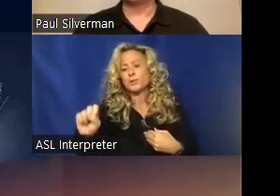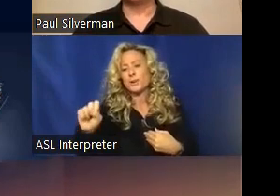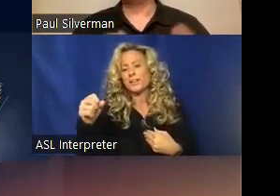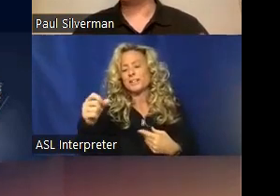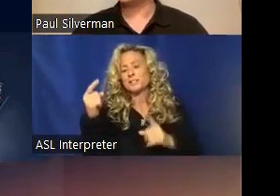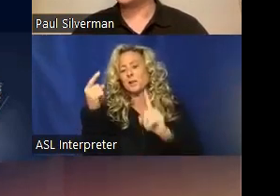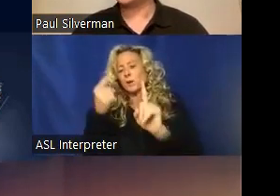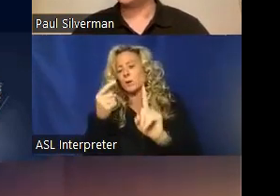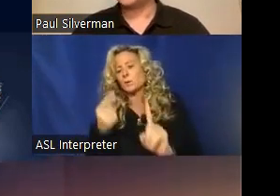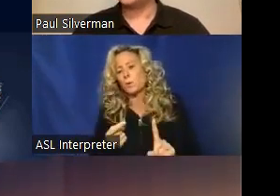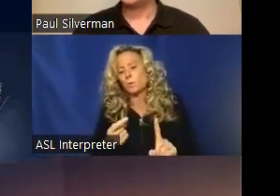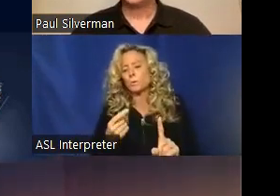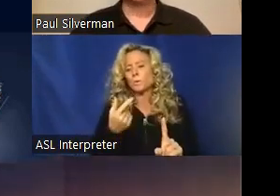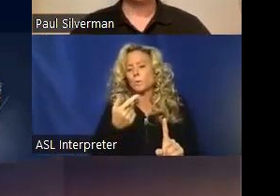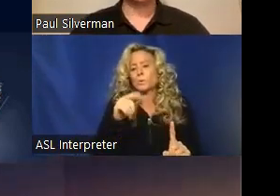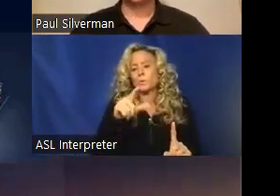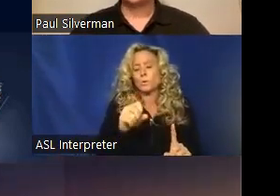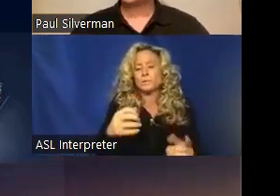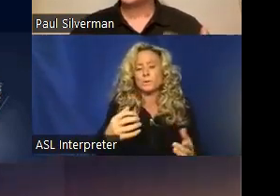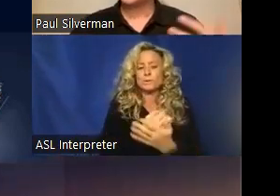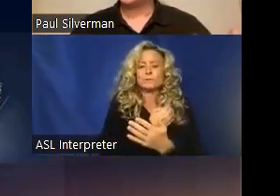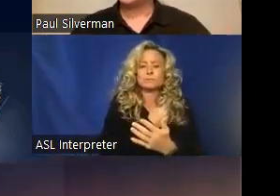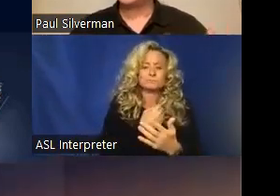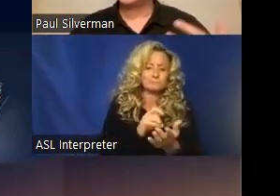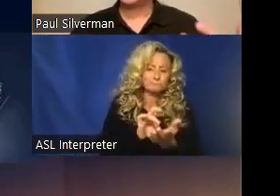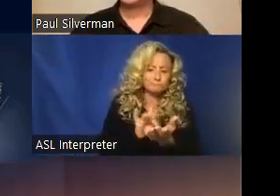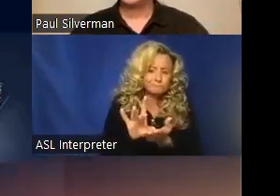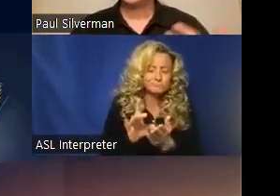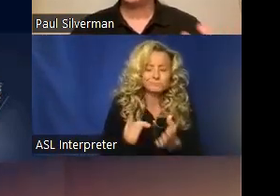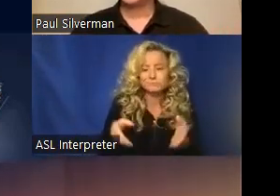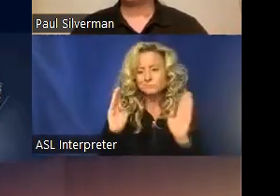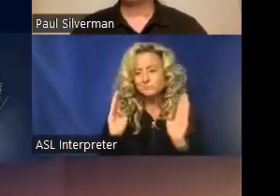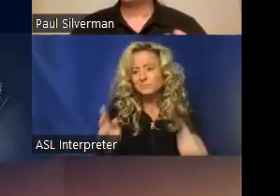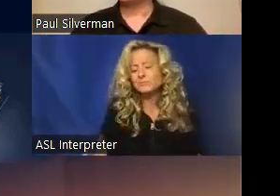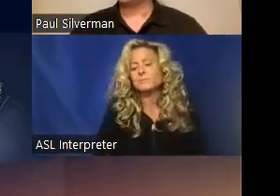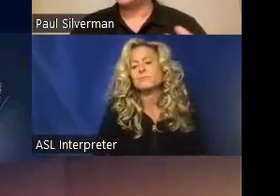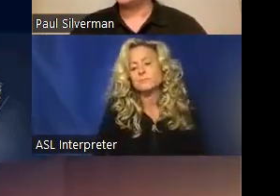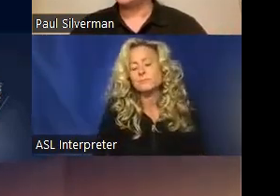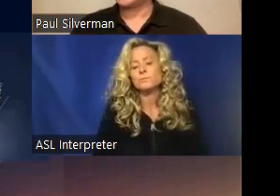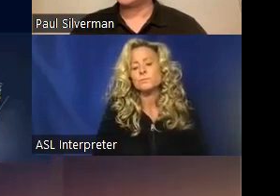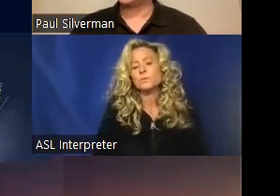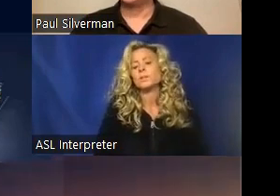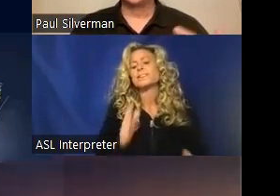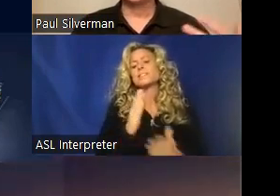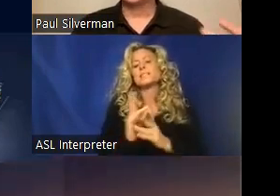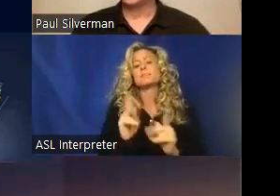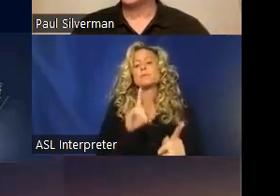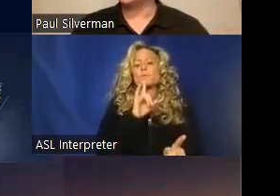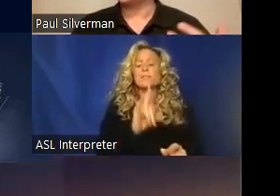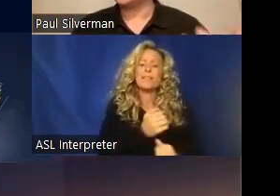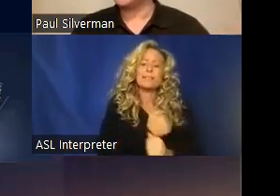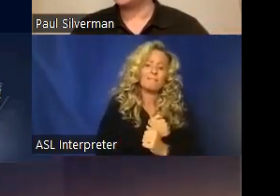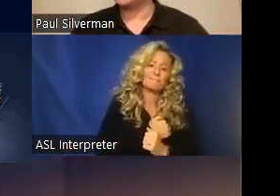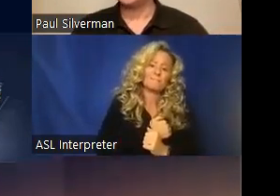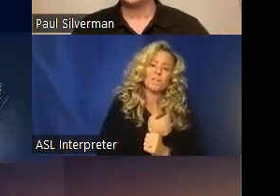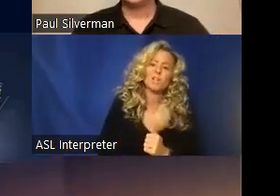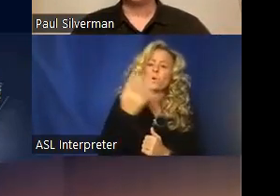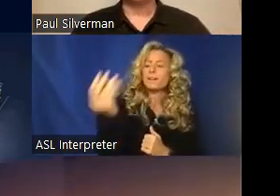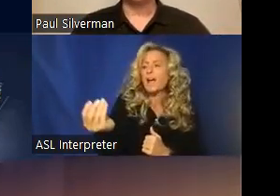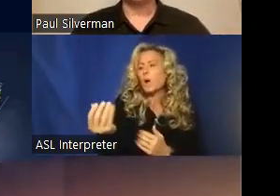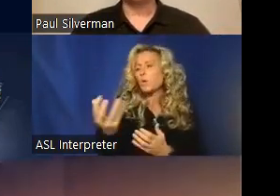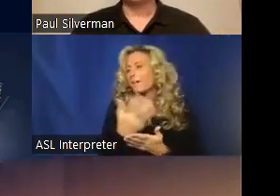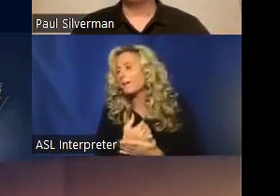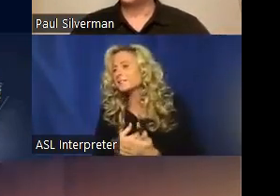scored, and there's a limited scarcity of them. So it creates, there's some people that really love that, going out and collecting and finding.